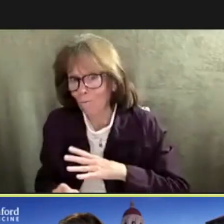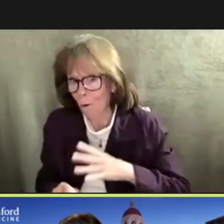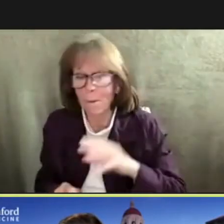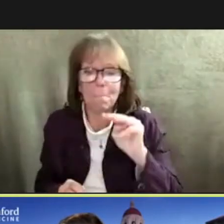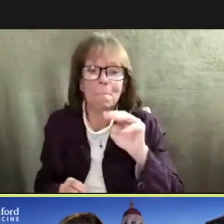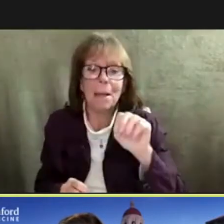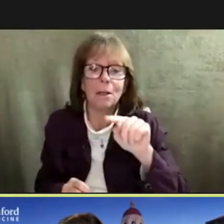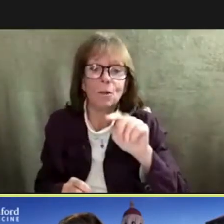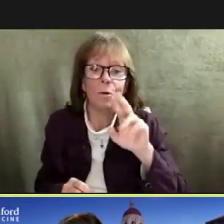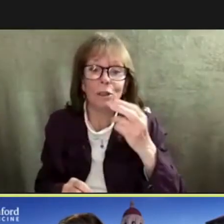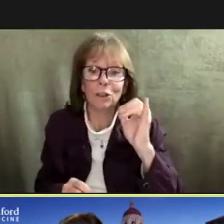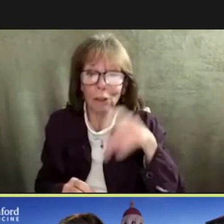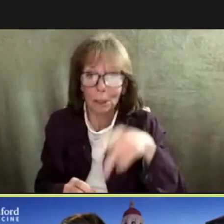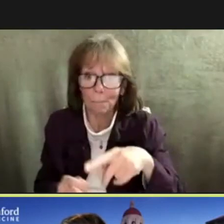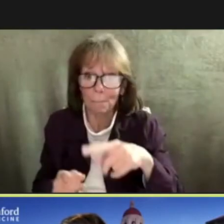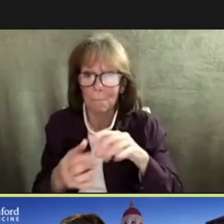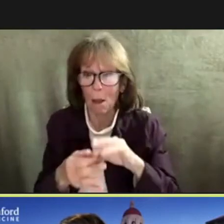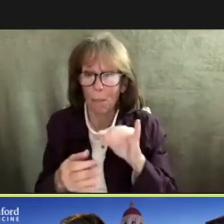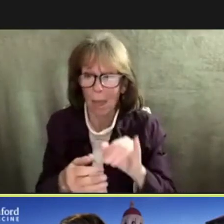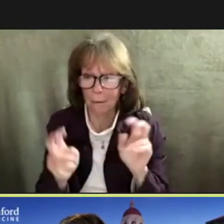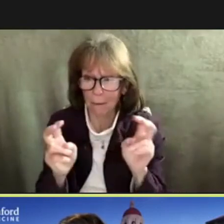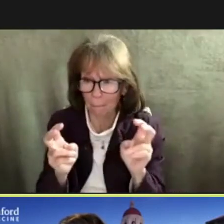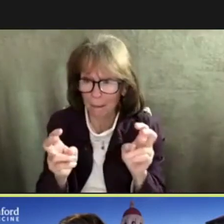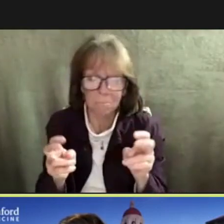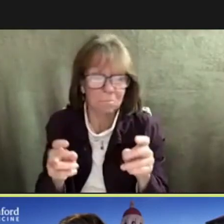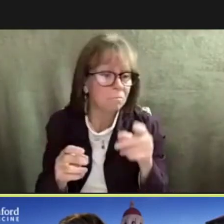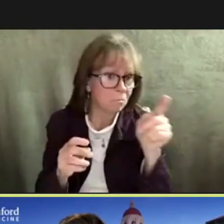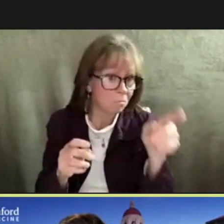topic. We are open for business.